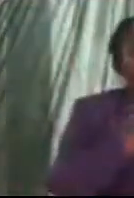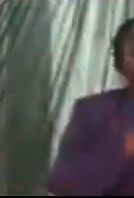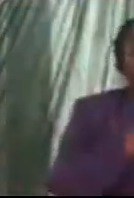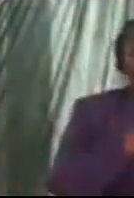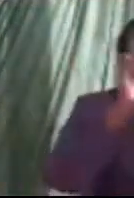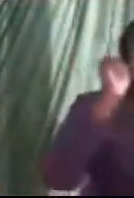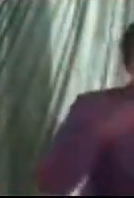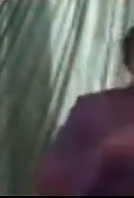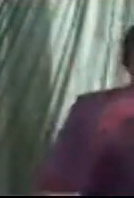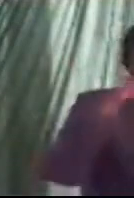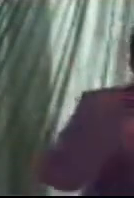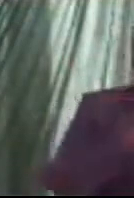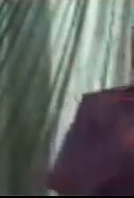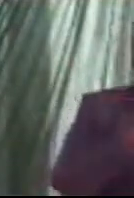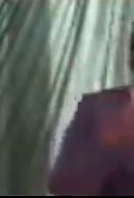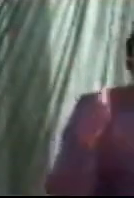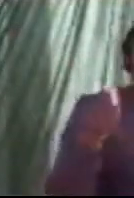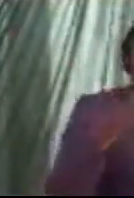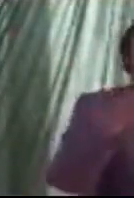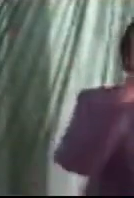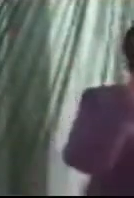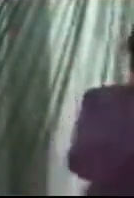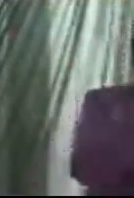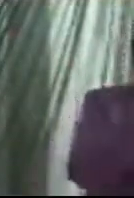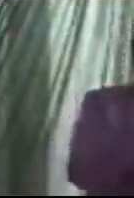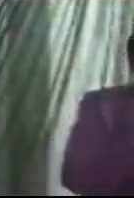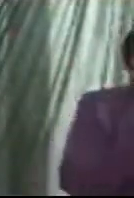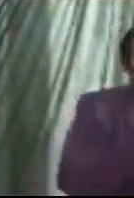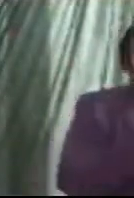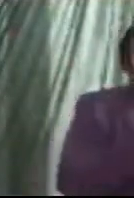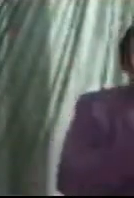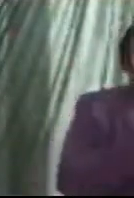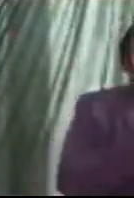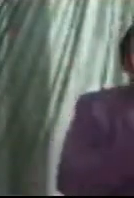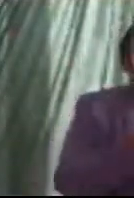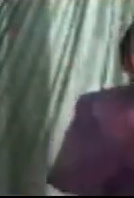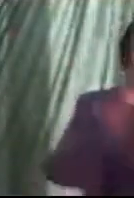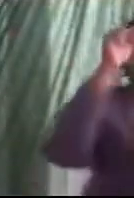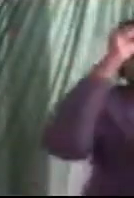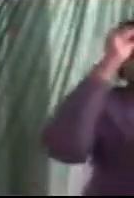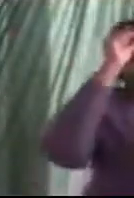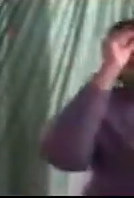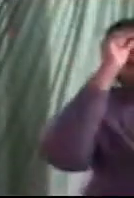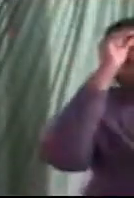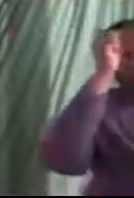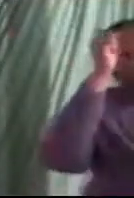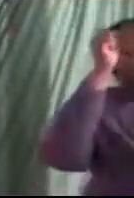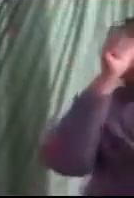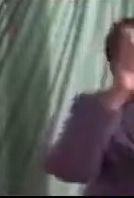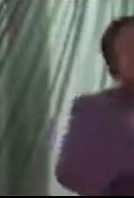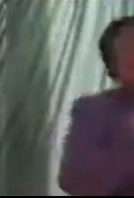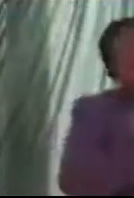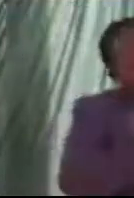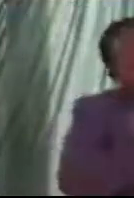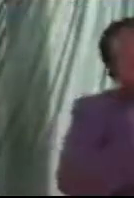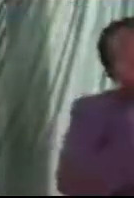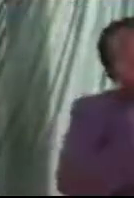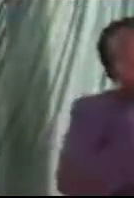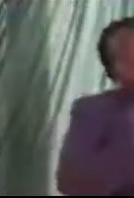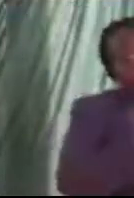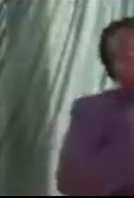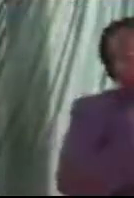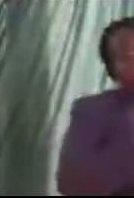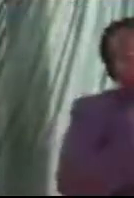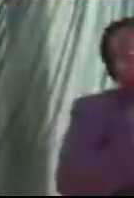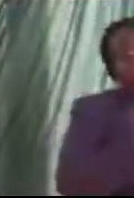Because you are the prosecutor. So if you don't know, you don't know, but I'm just putting them on record so that we are very clear. So